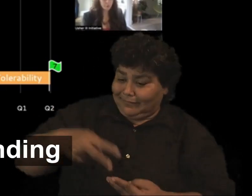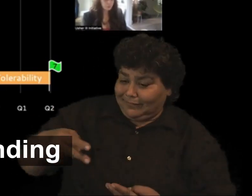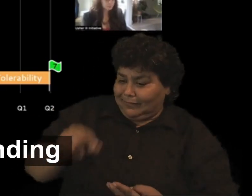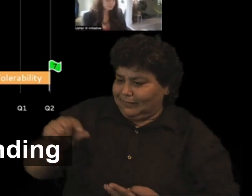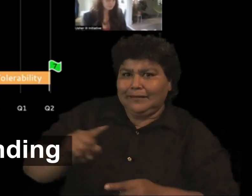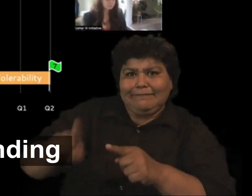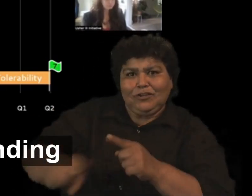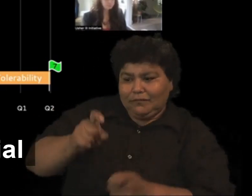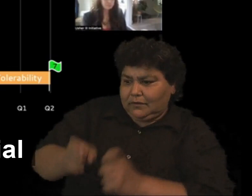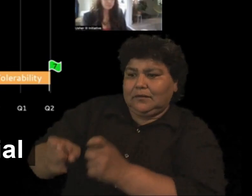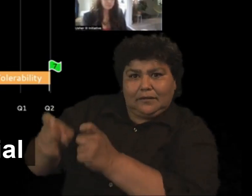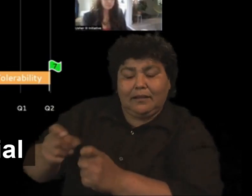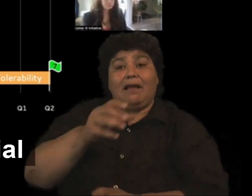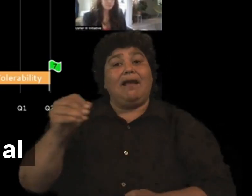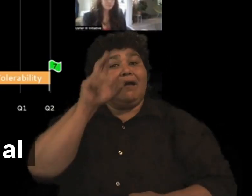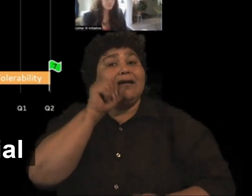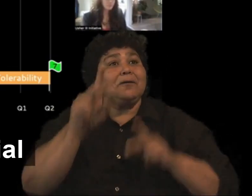globe.